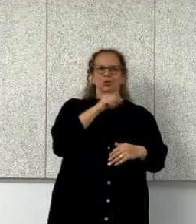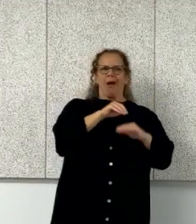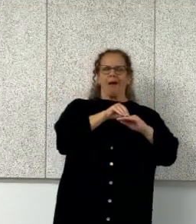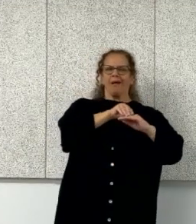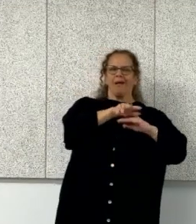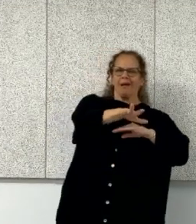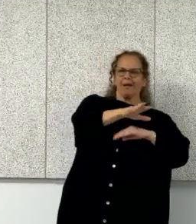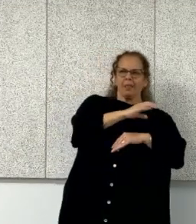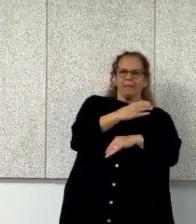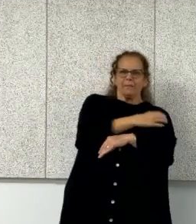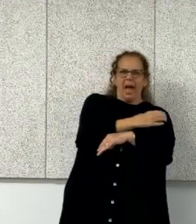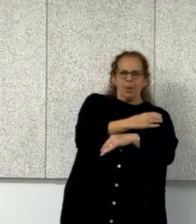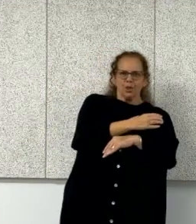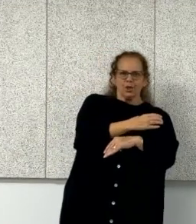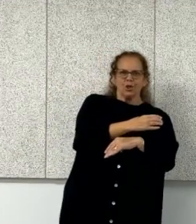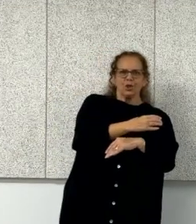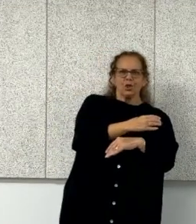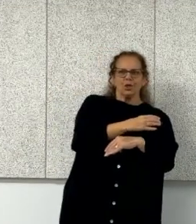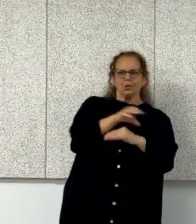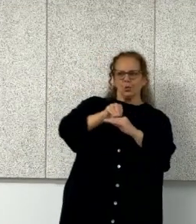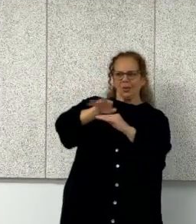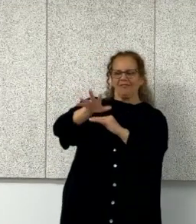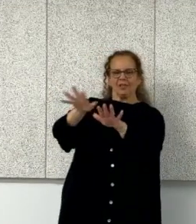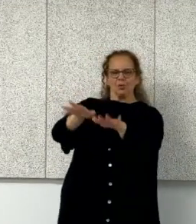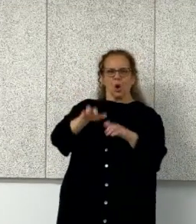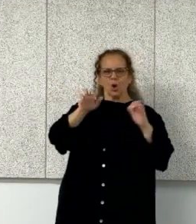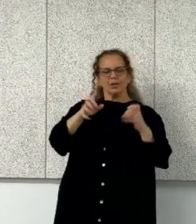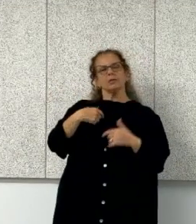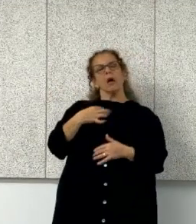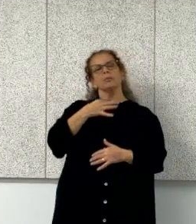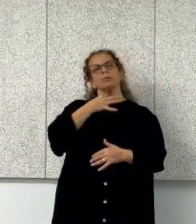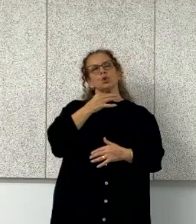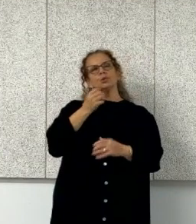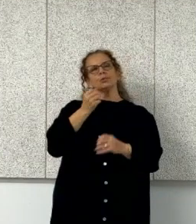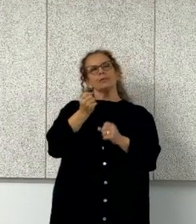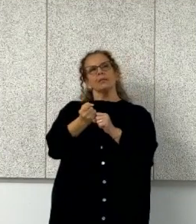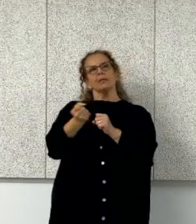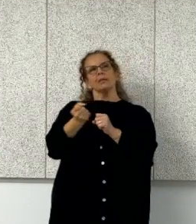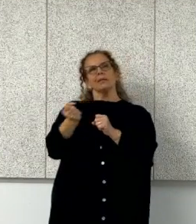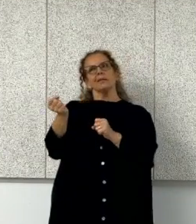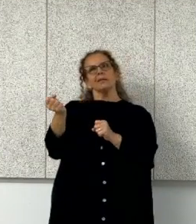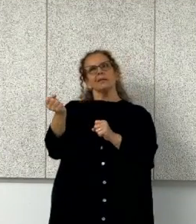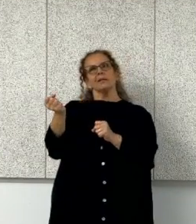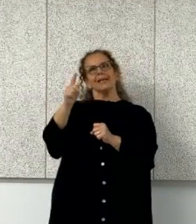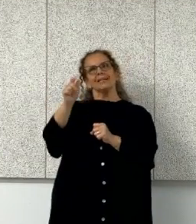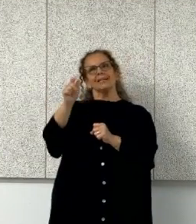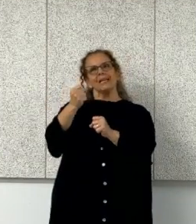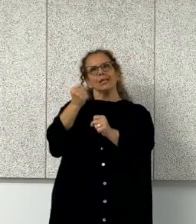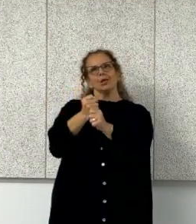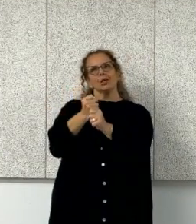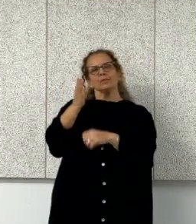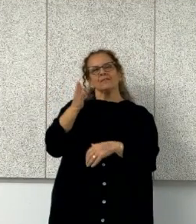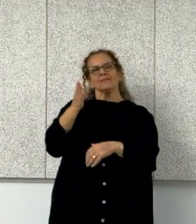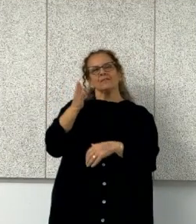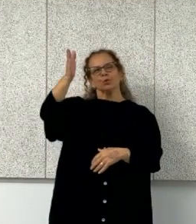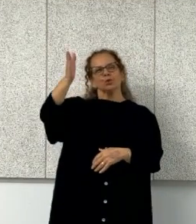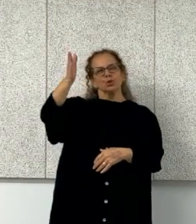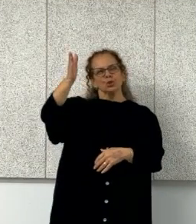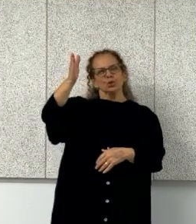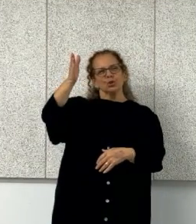I wonder what the next, you know, decade looks like in an industry where, you know, we are, where organizations are